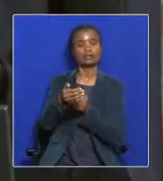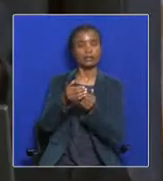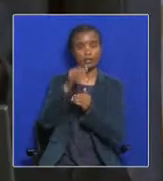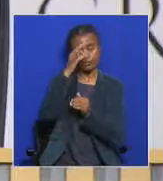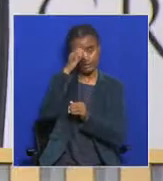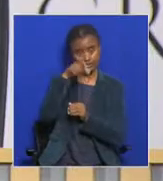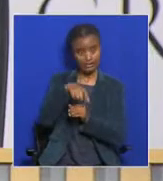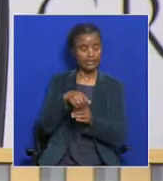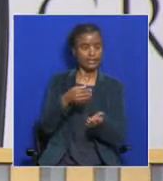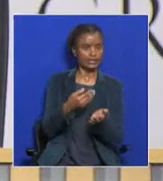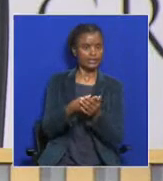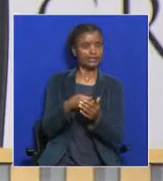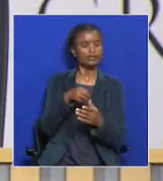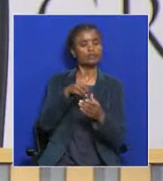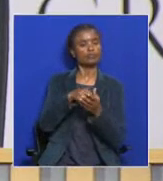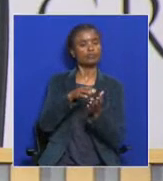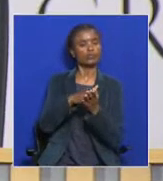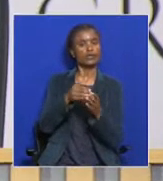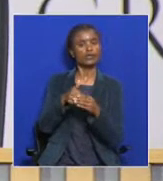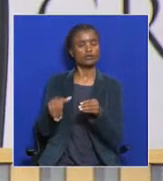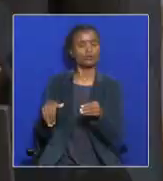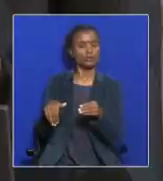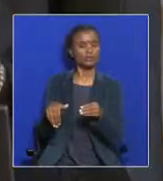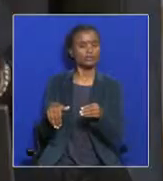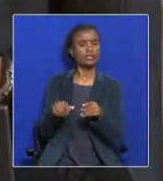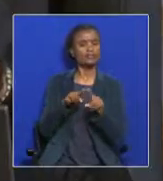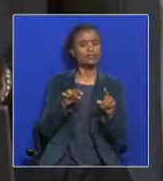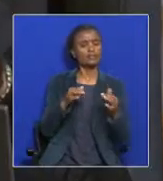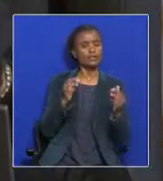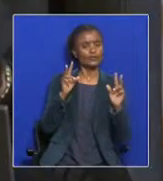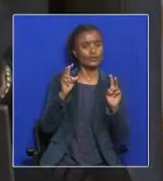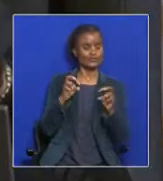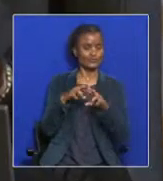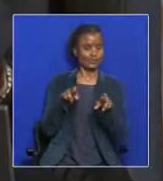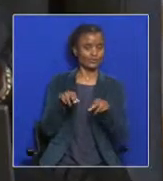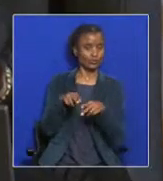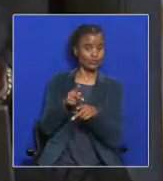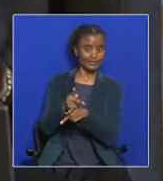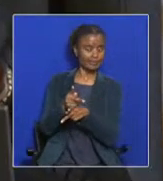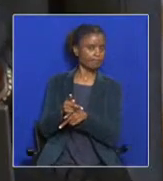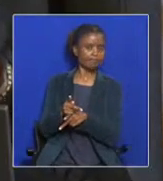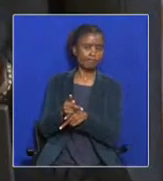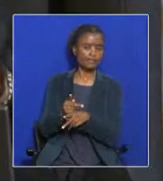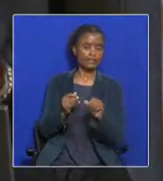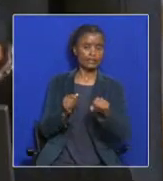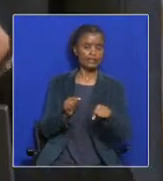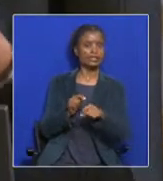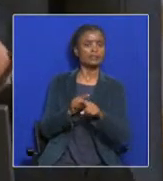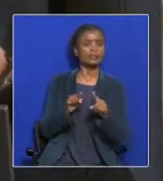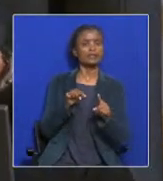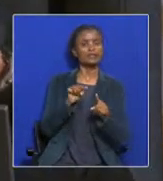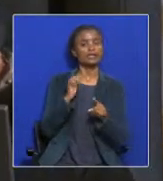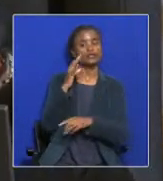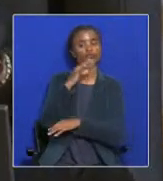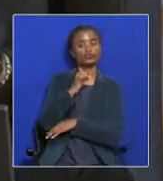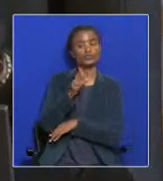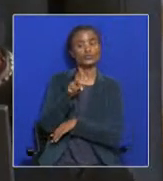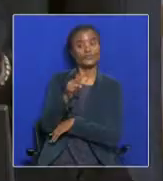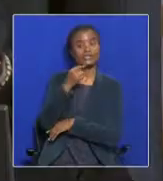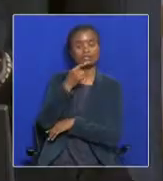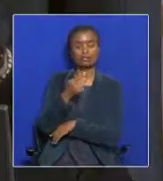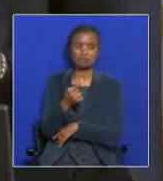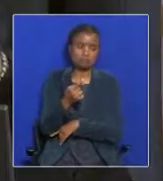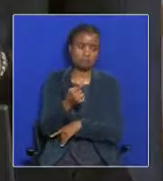year. Yes. Why did you not do that? Even with your assumption that they will say they don't have space, why did you not comply